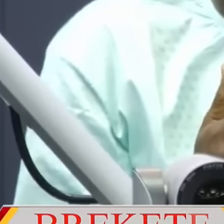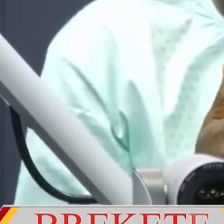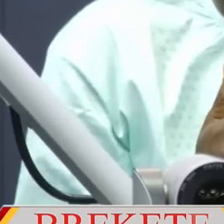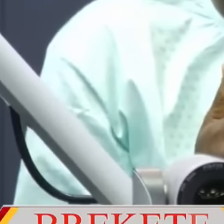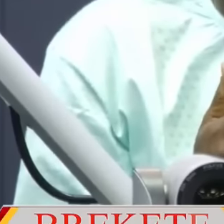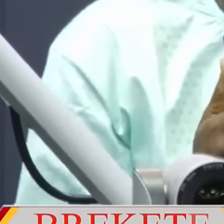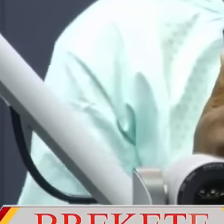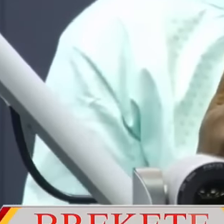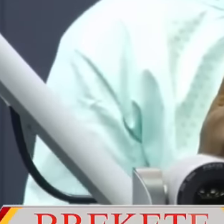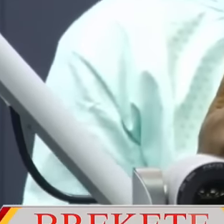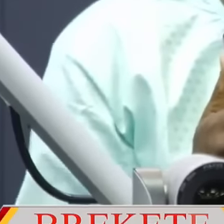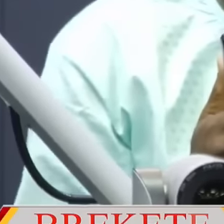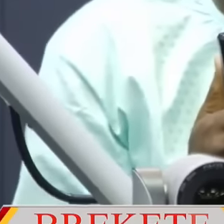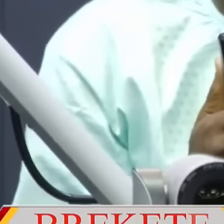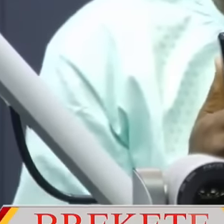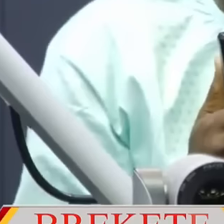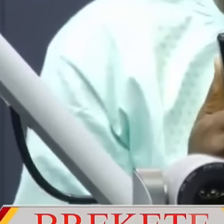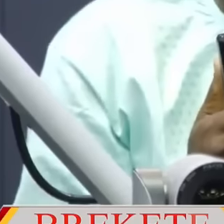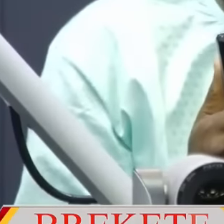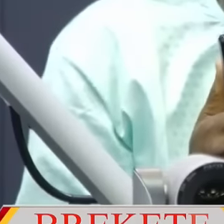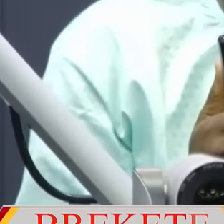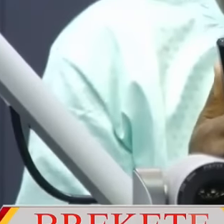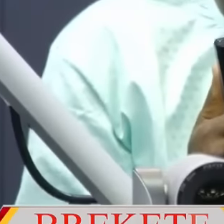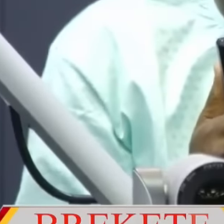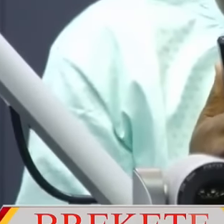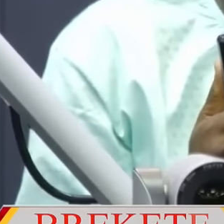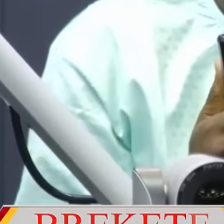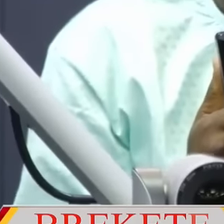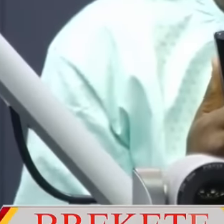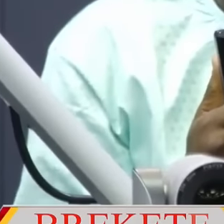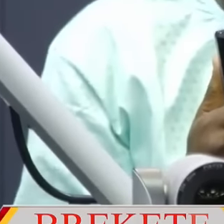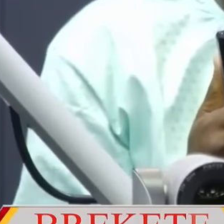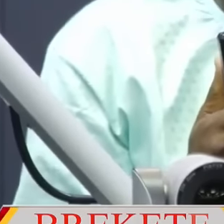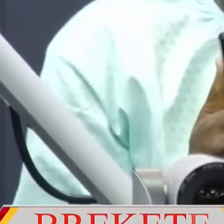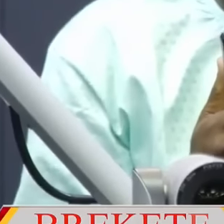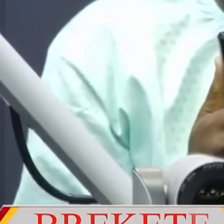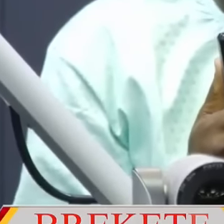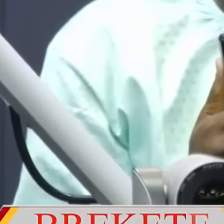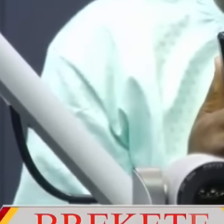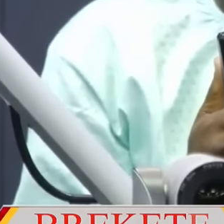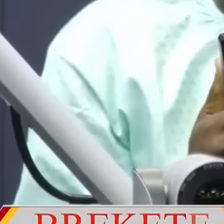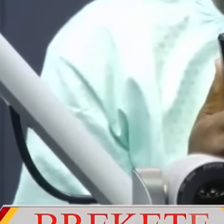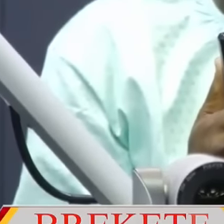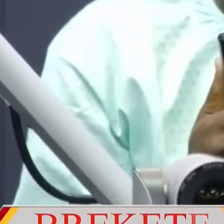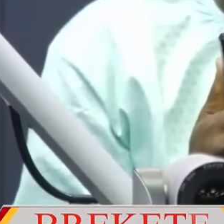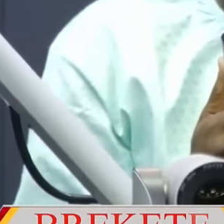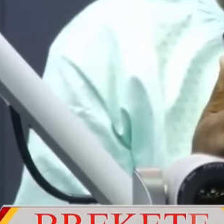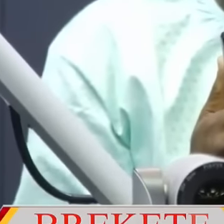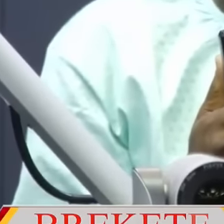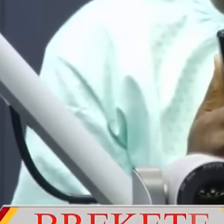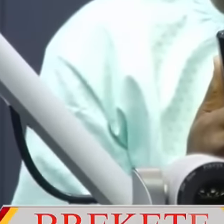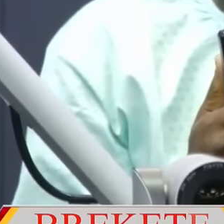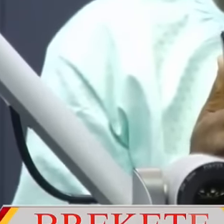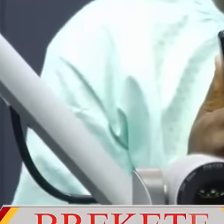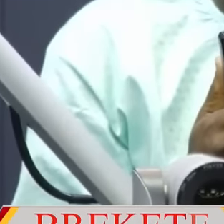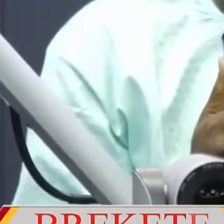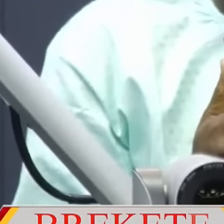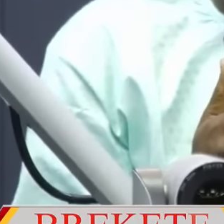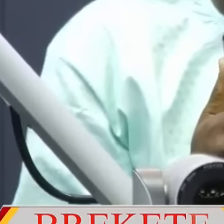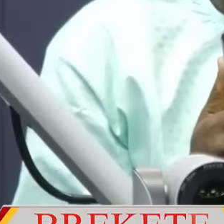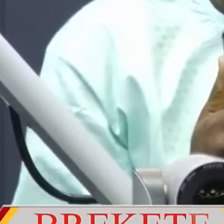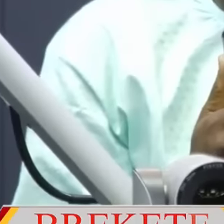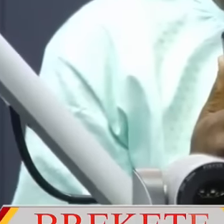akwai tausayawa akwai kuma zalunci a ciki idan kuna buƙatan taimako ta bangaren